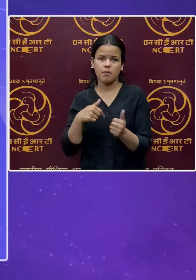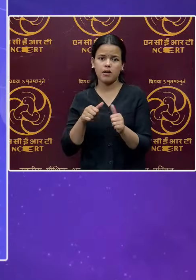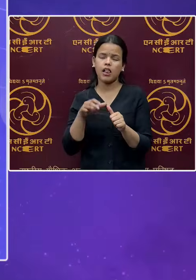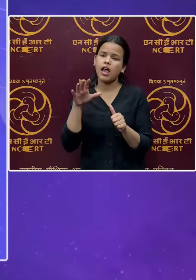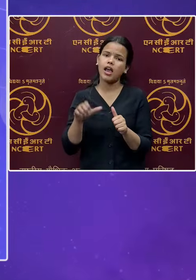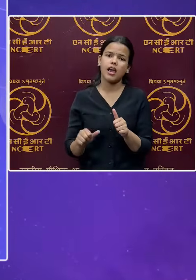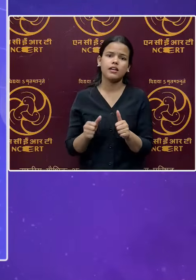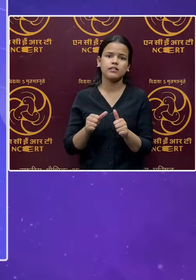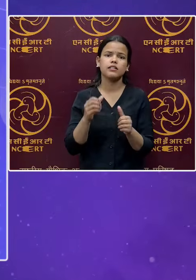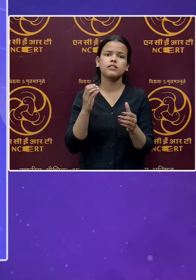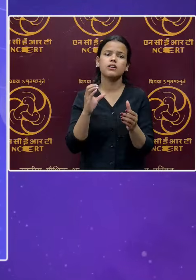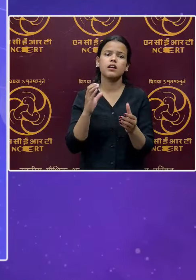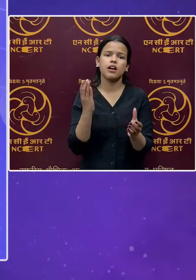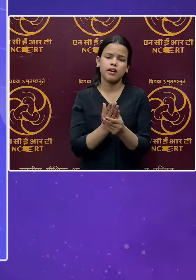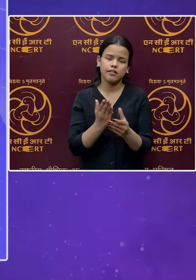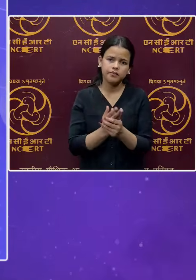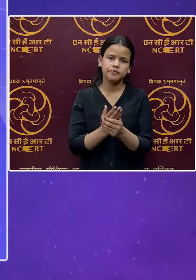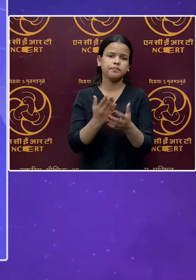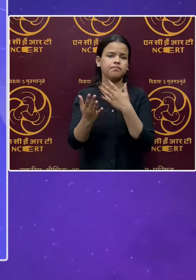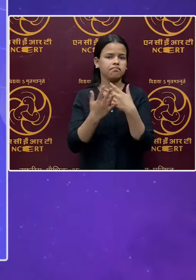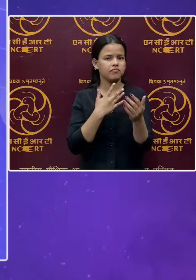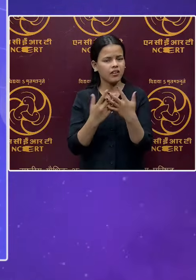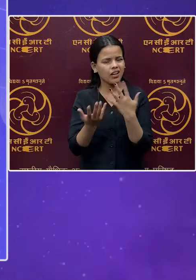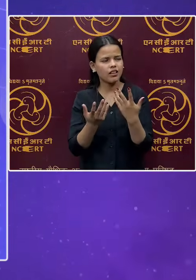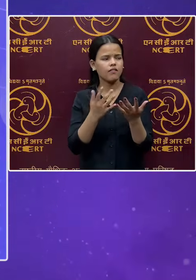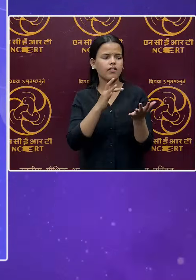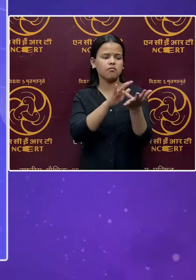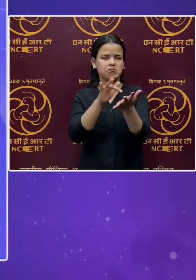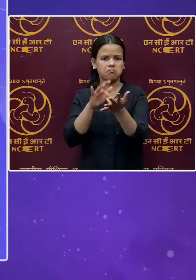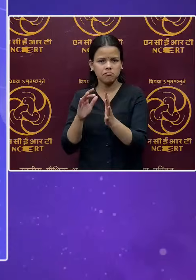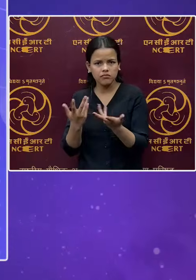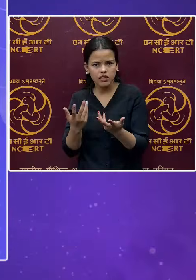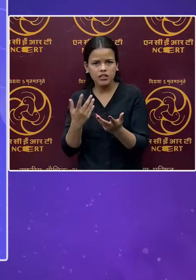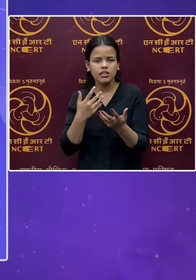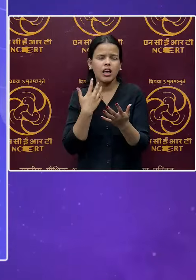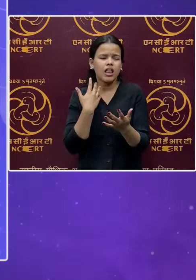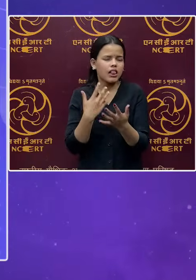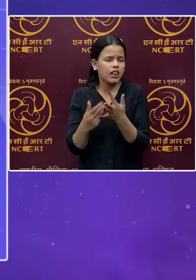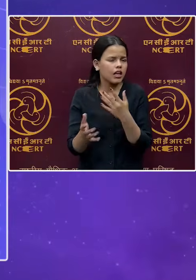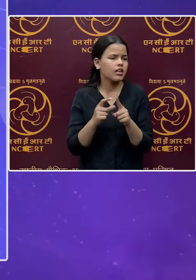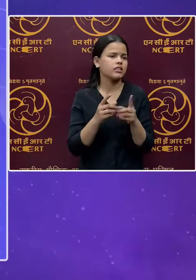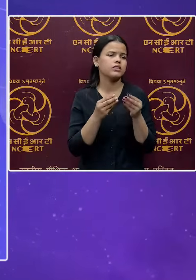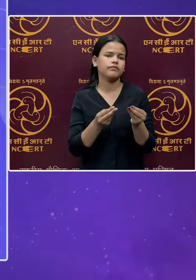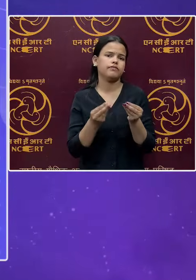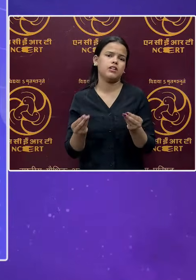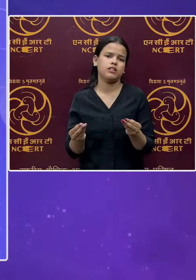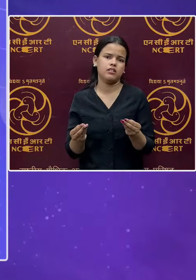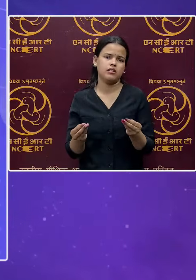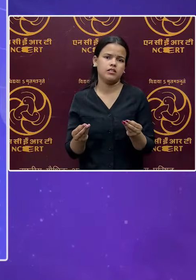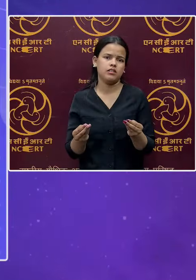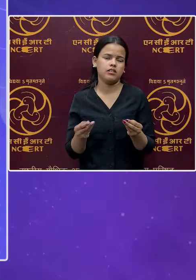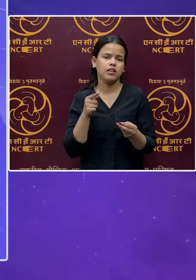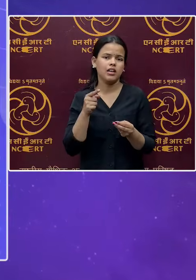those content from anywhere, from any place, through any device, correct? And